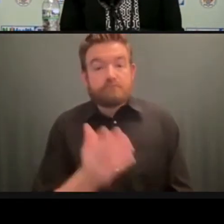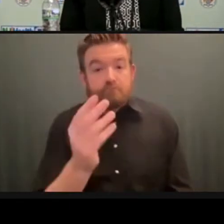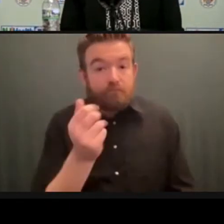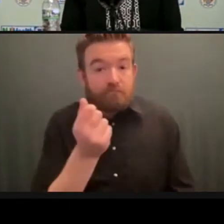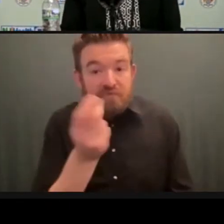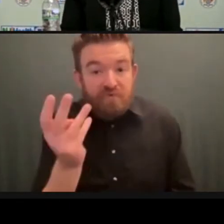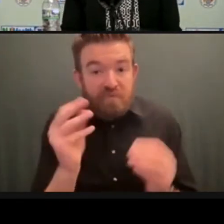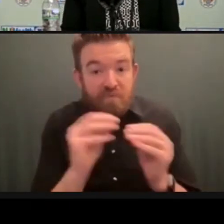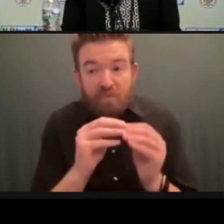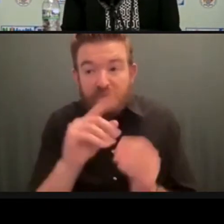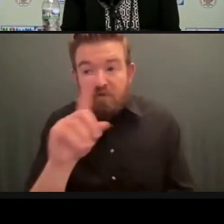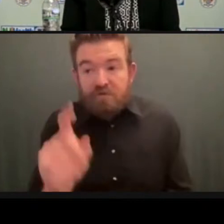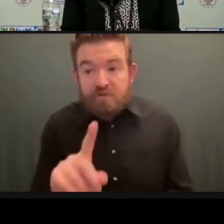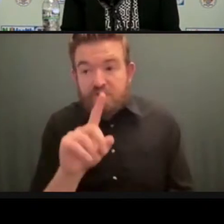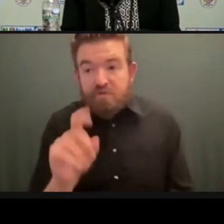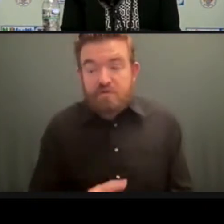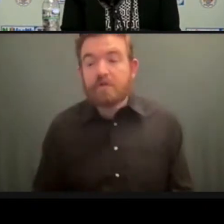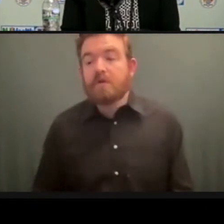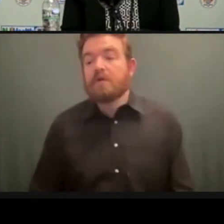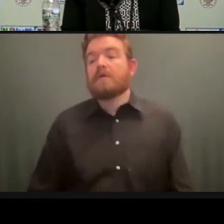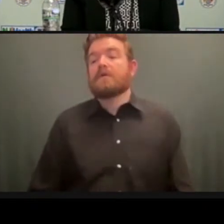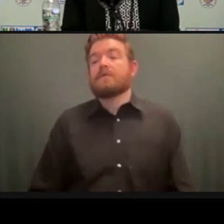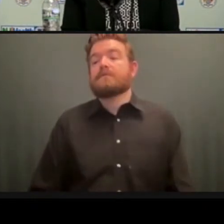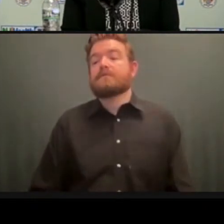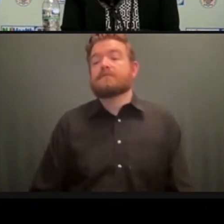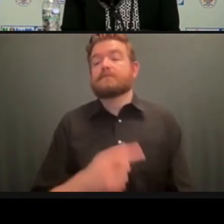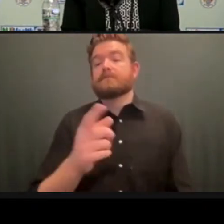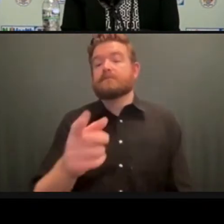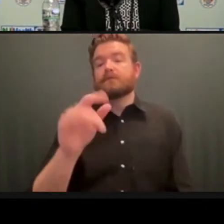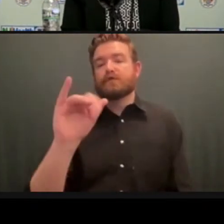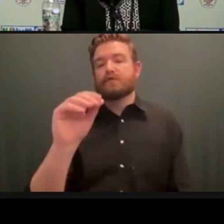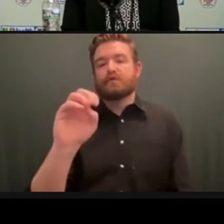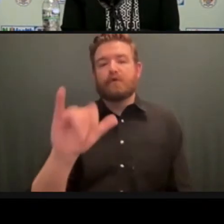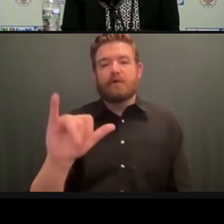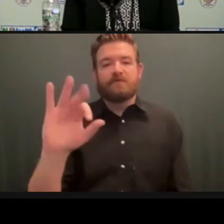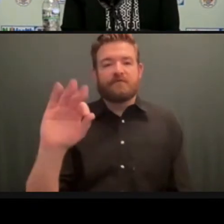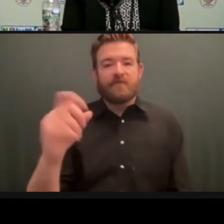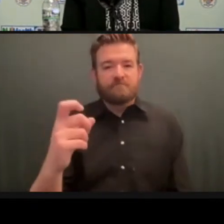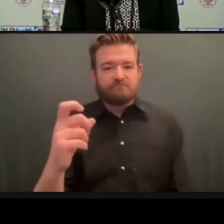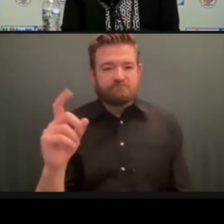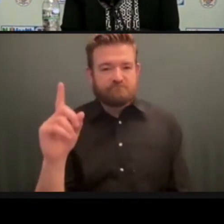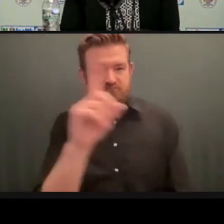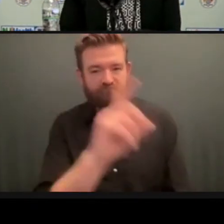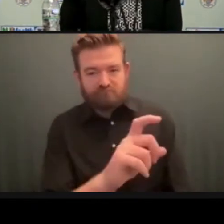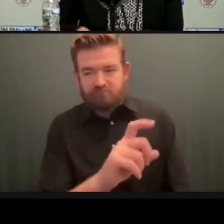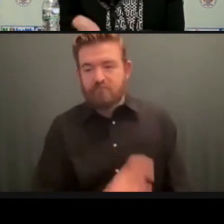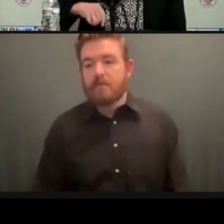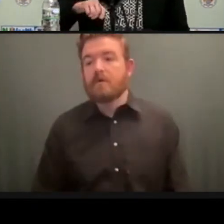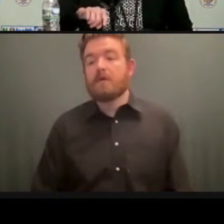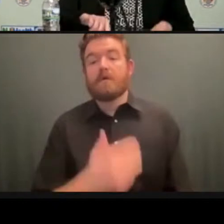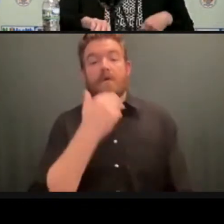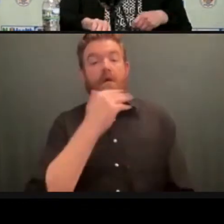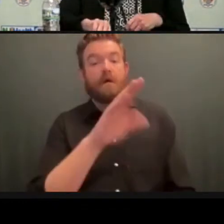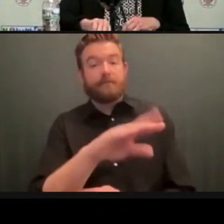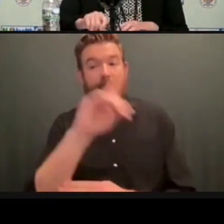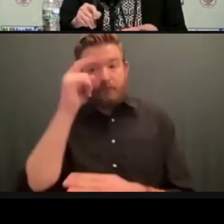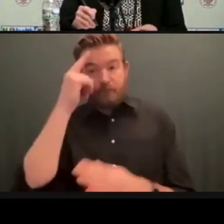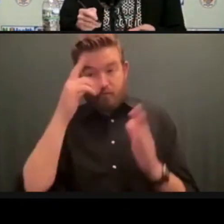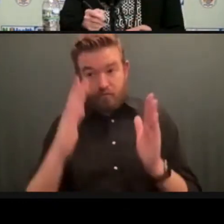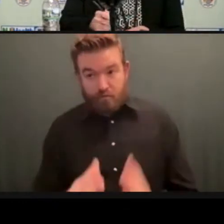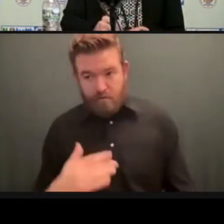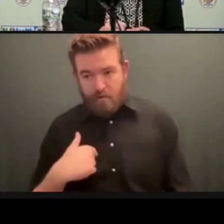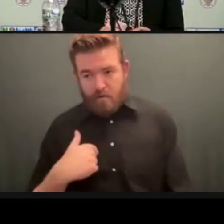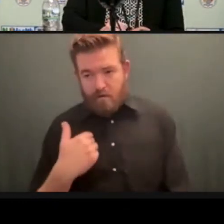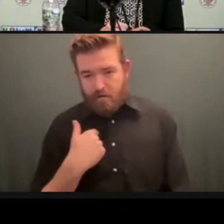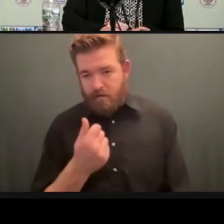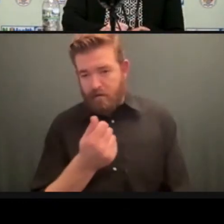question will come from Joey Fox. Hey, Joey. Good afternoon, Governor. I've got a few non-COVID questions here. I'll try to talk as fast as